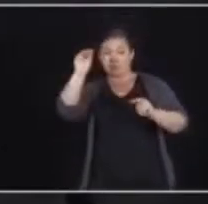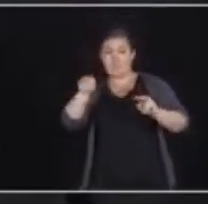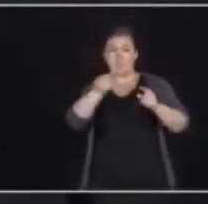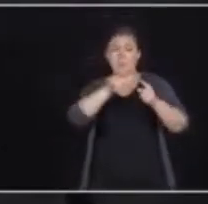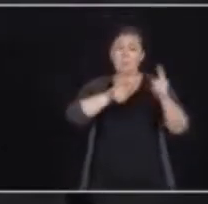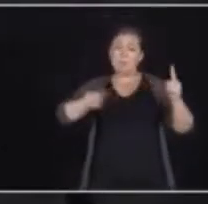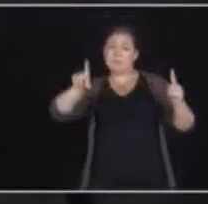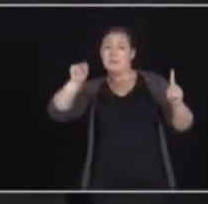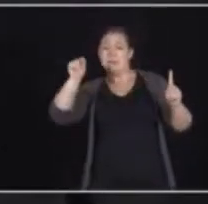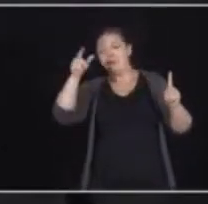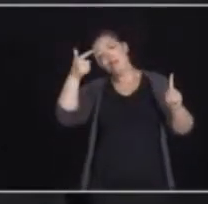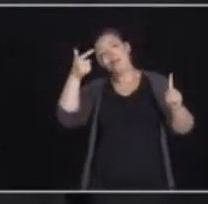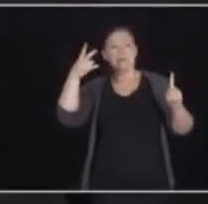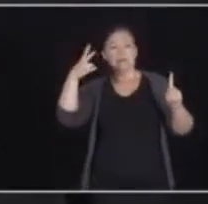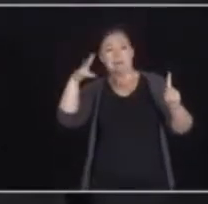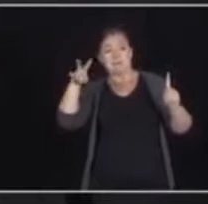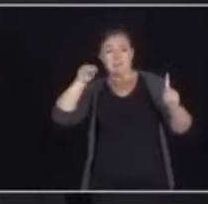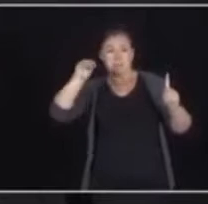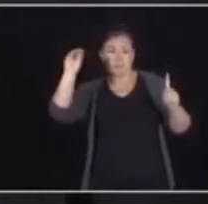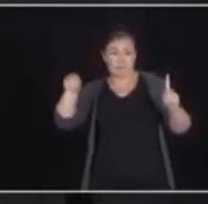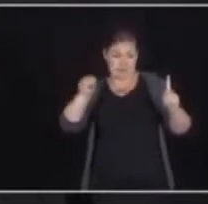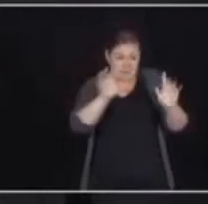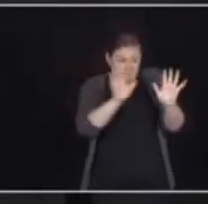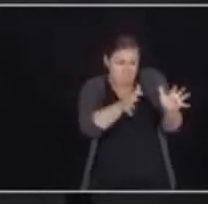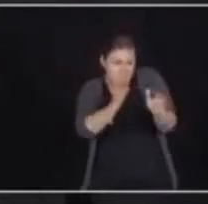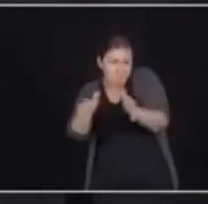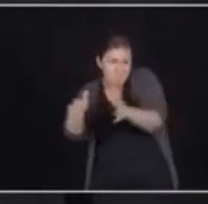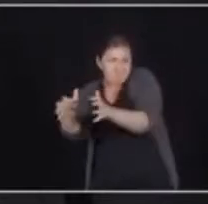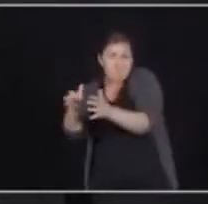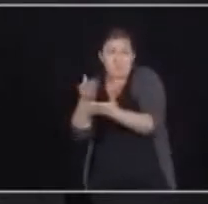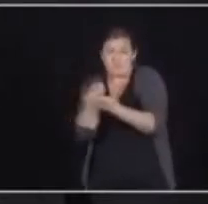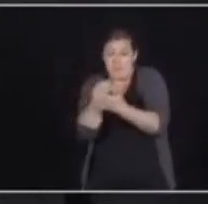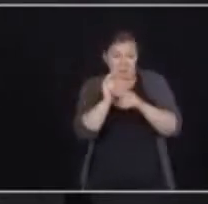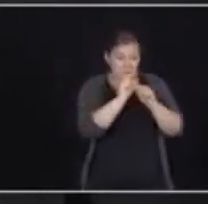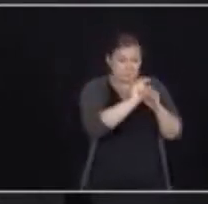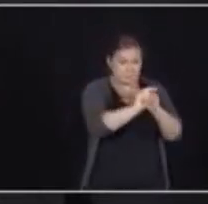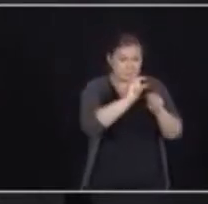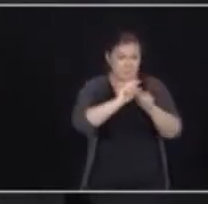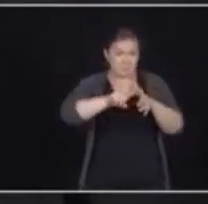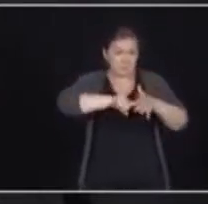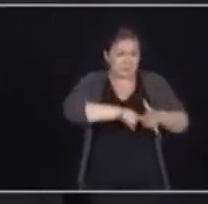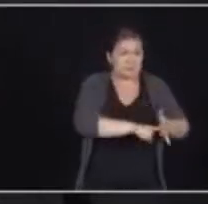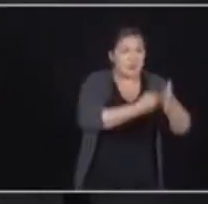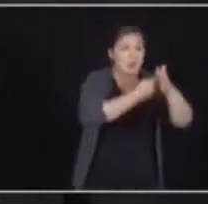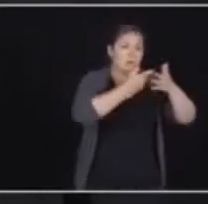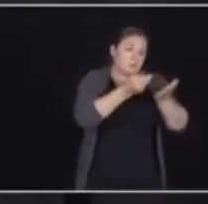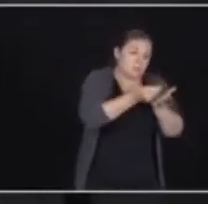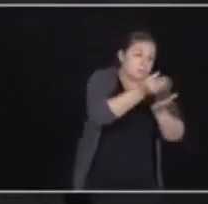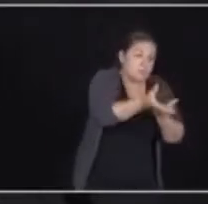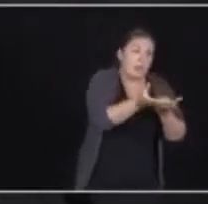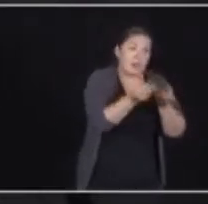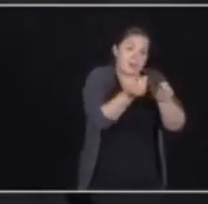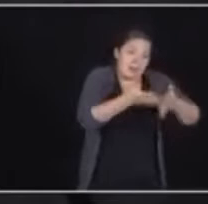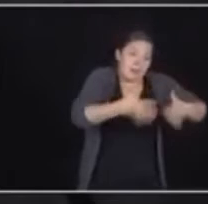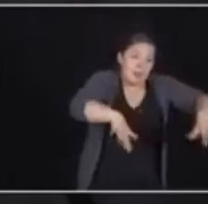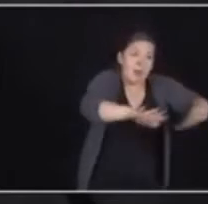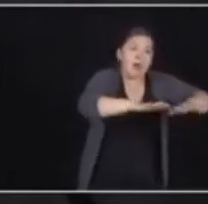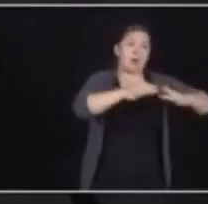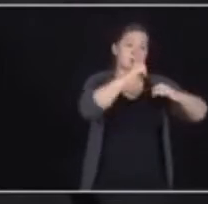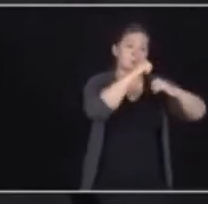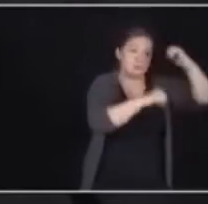regional category, to cover upfront costs like development charges, land, and other construction